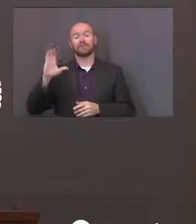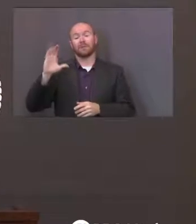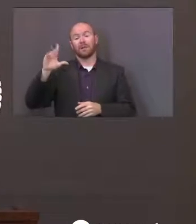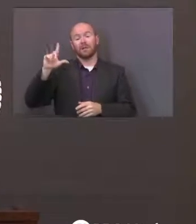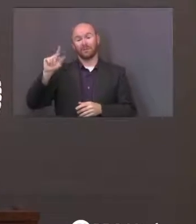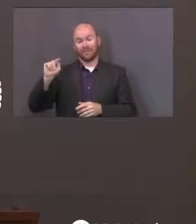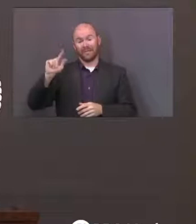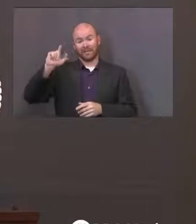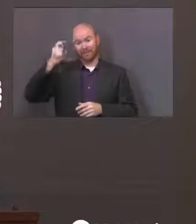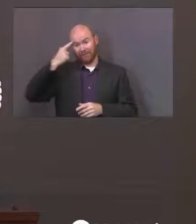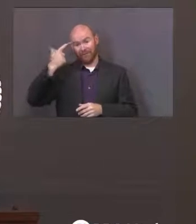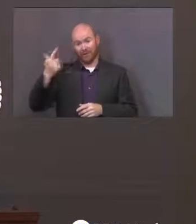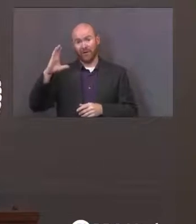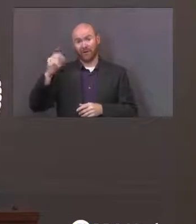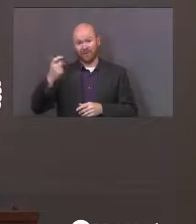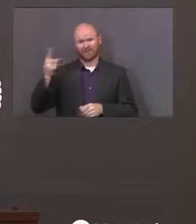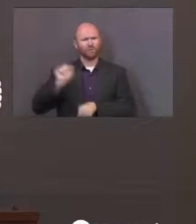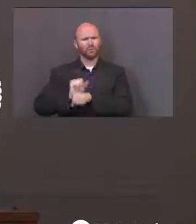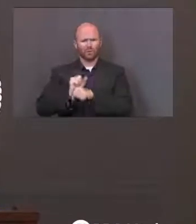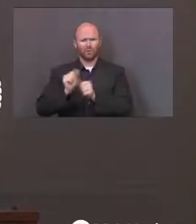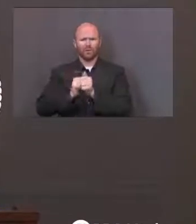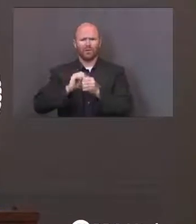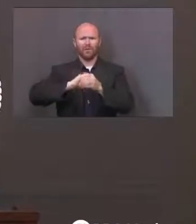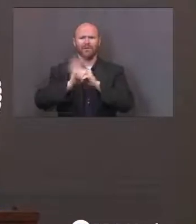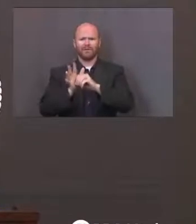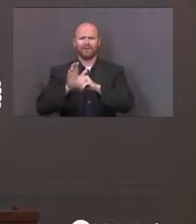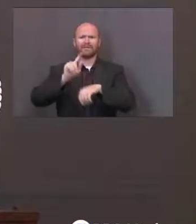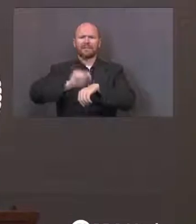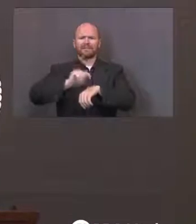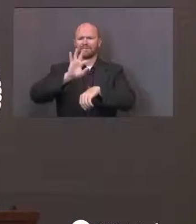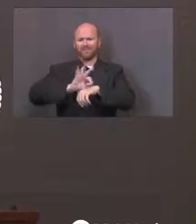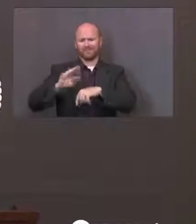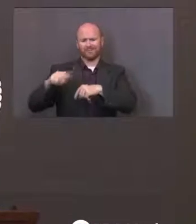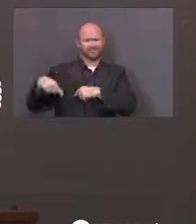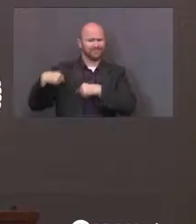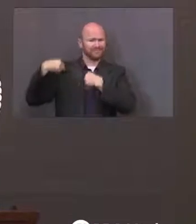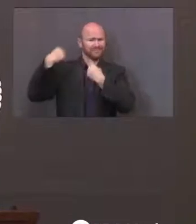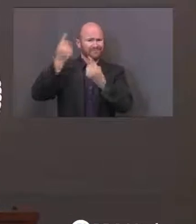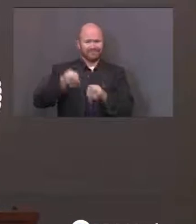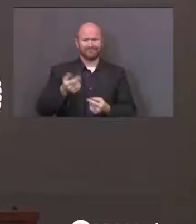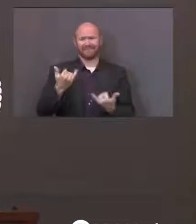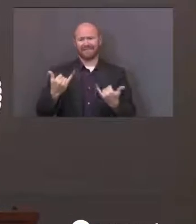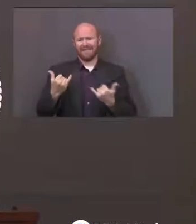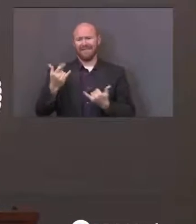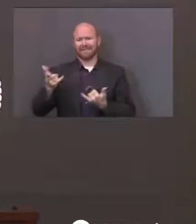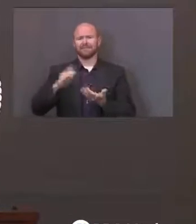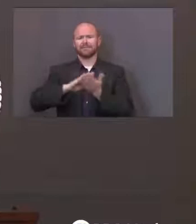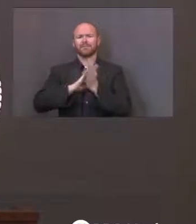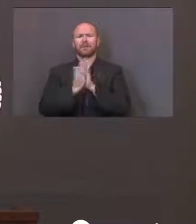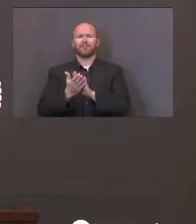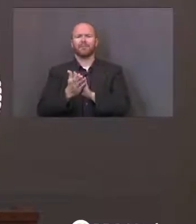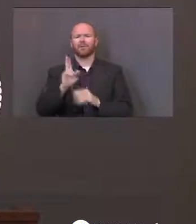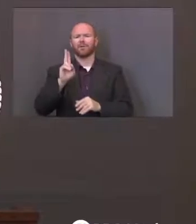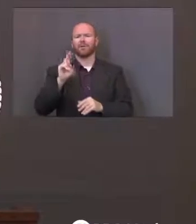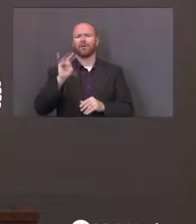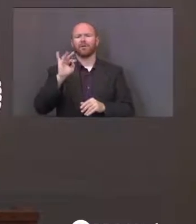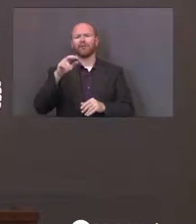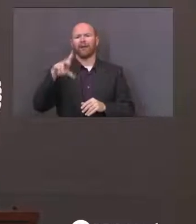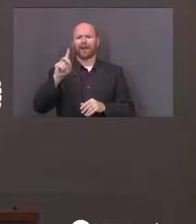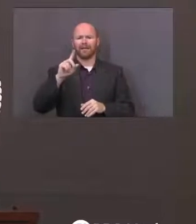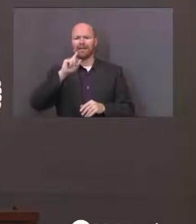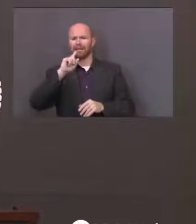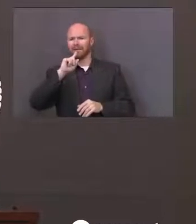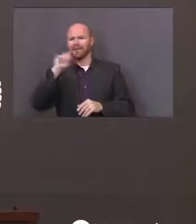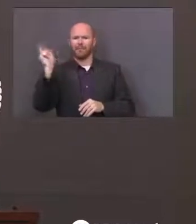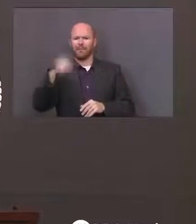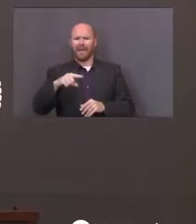with our original workings with the COVID-19 task force, which now has become the unified command central that we have